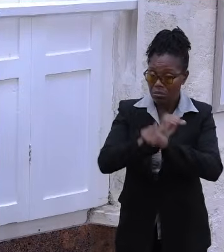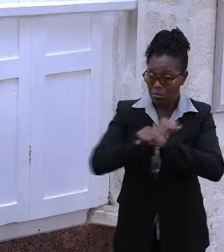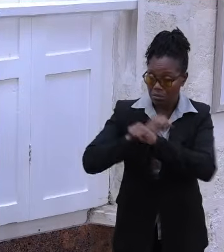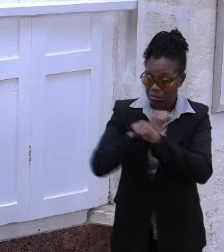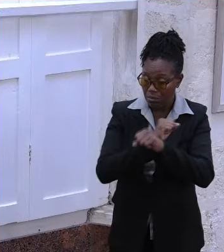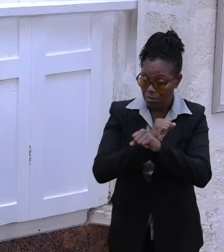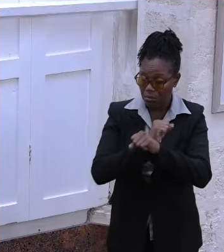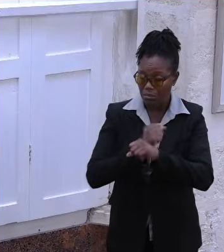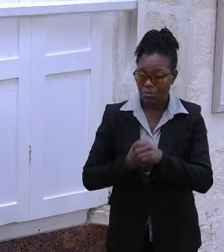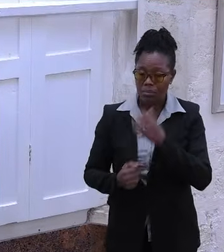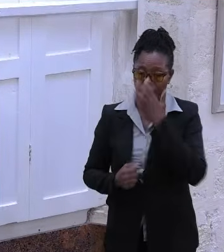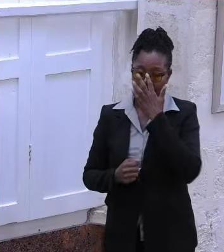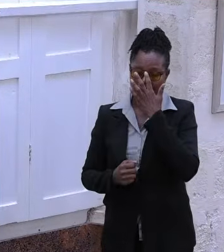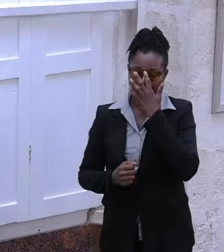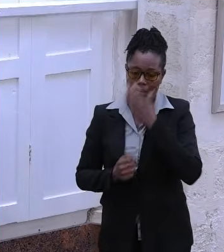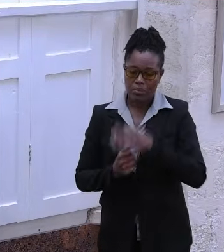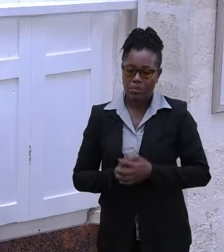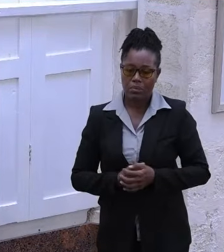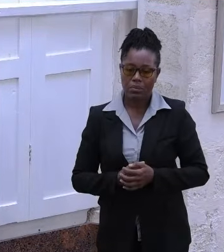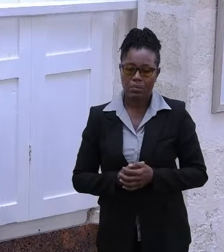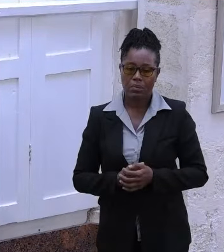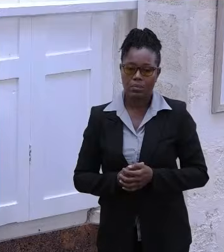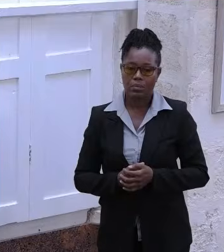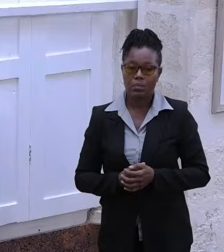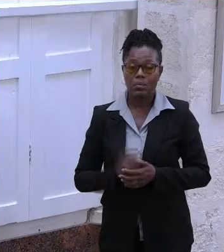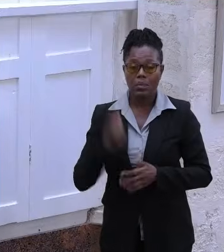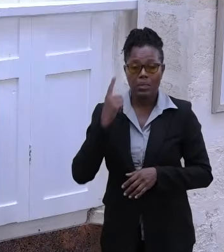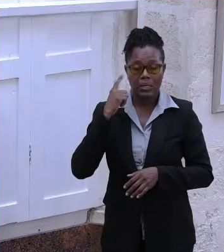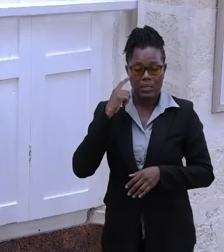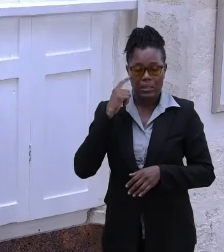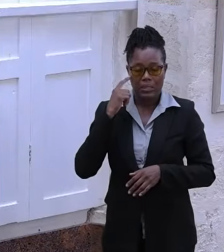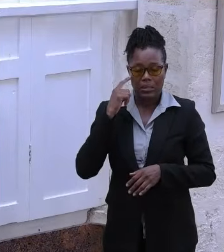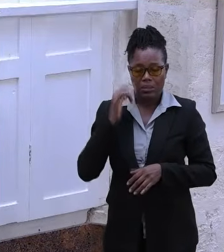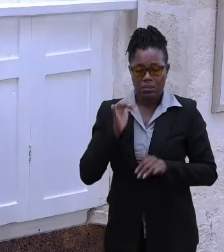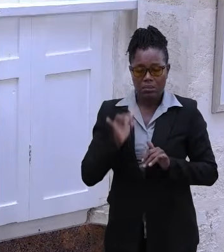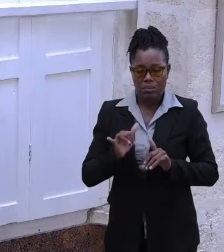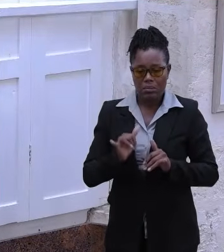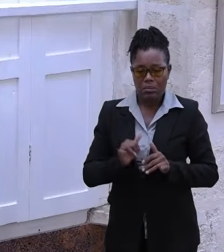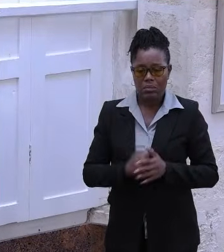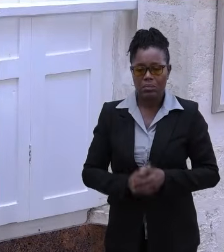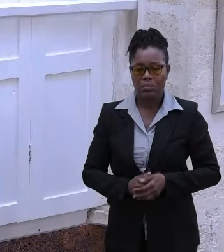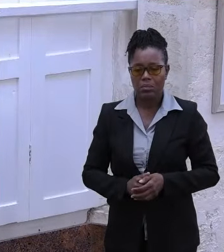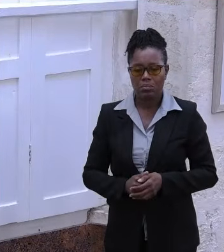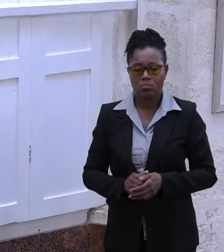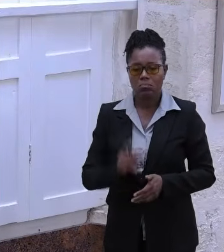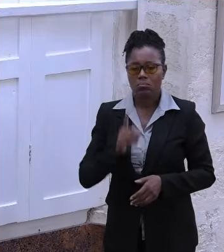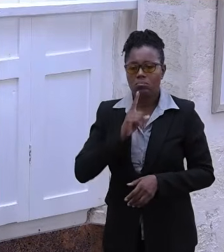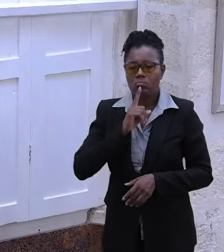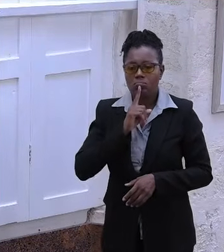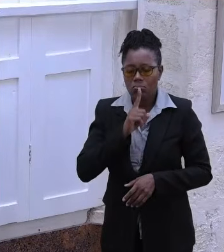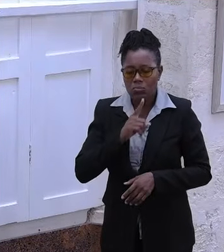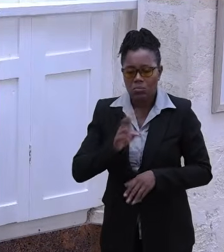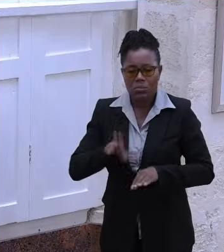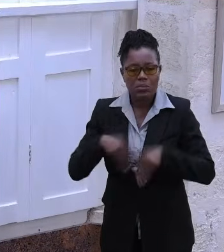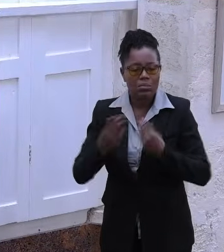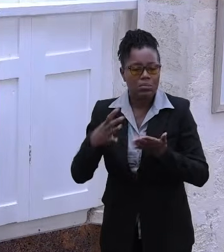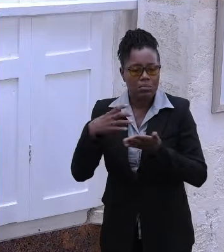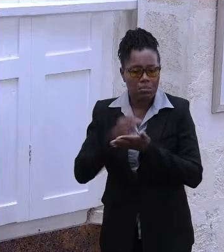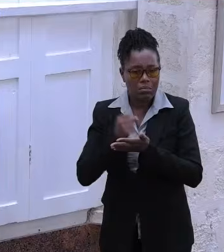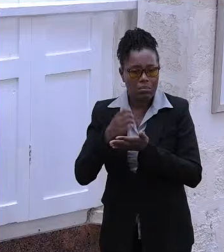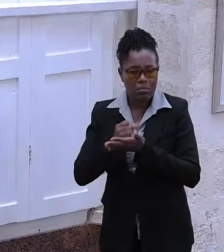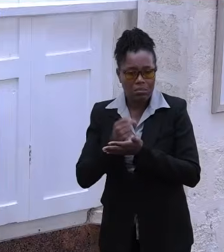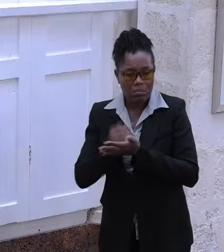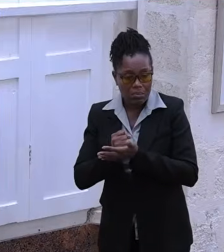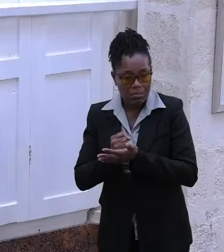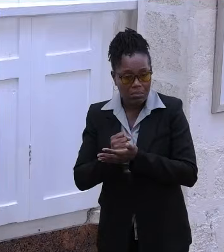So I think this gives the, I think it really gives us an opportunity